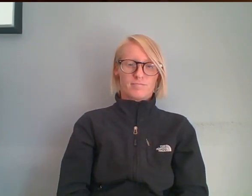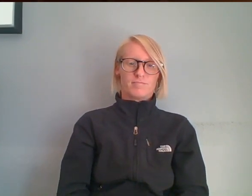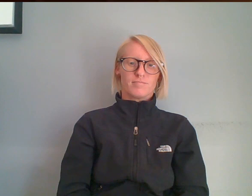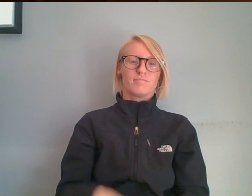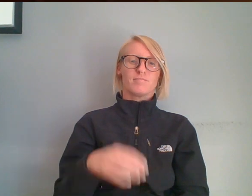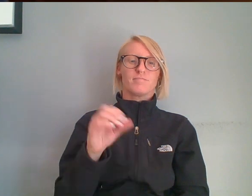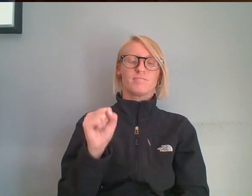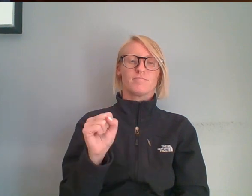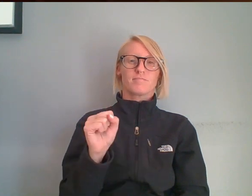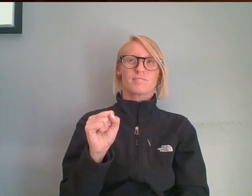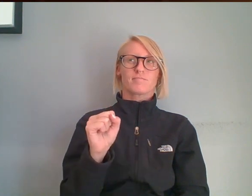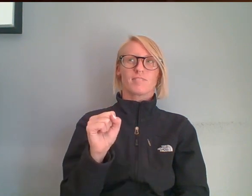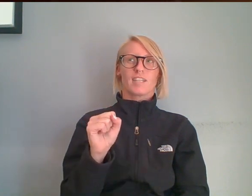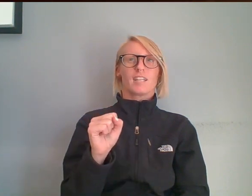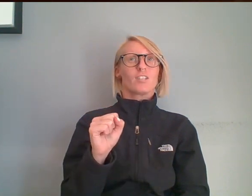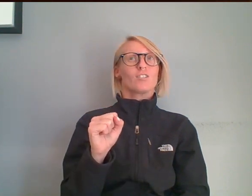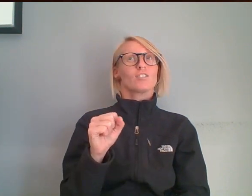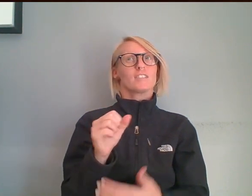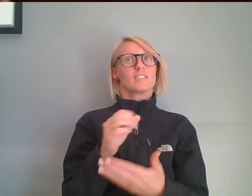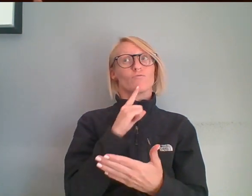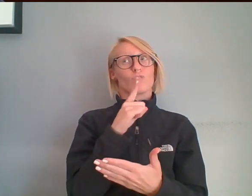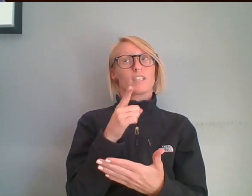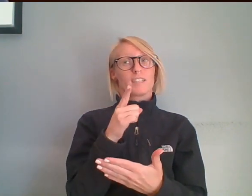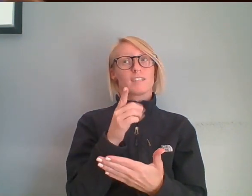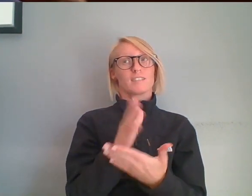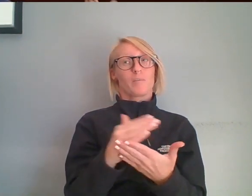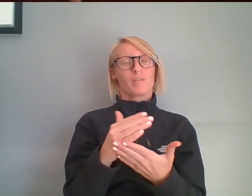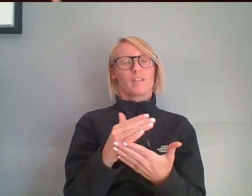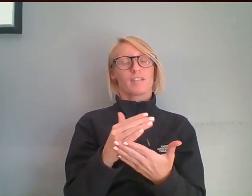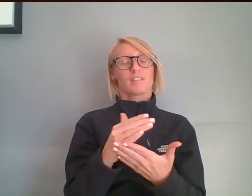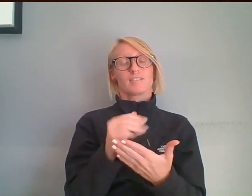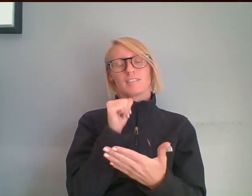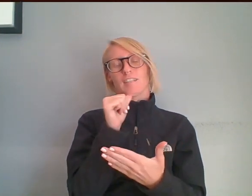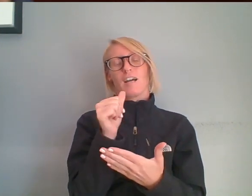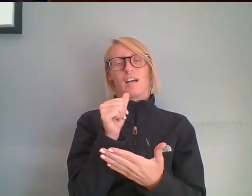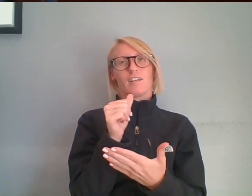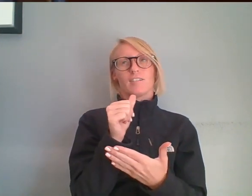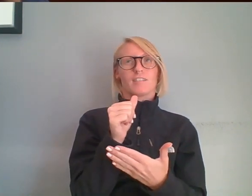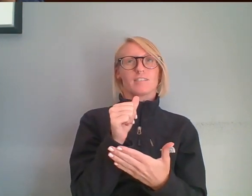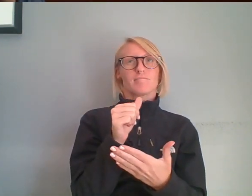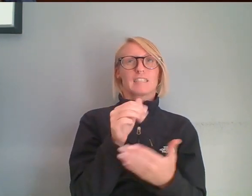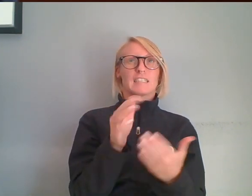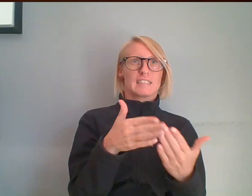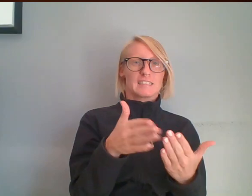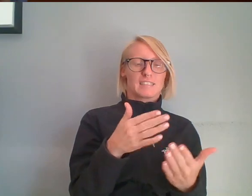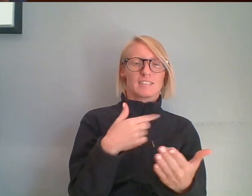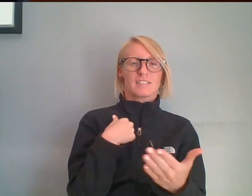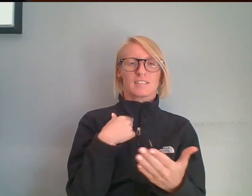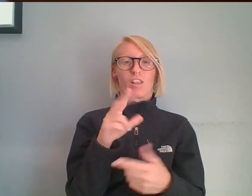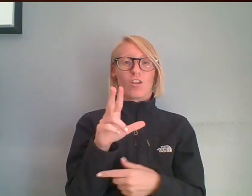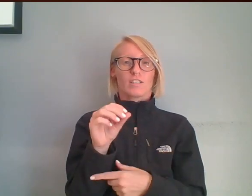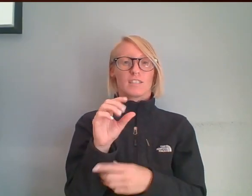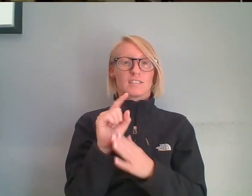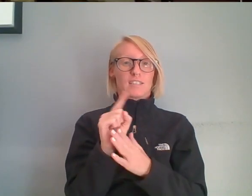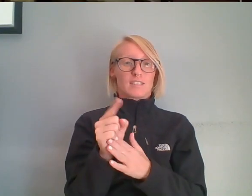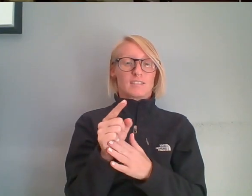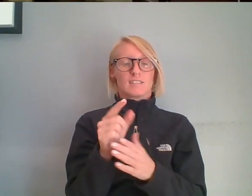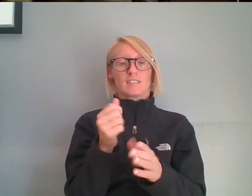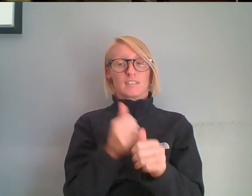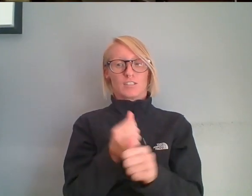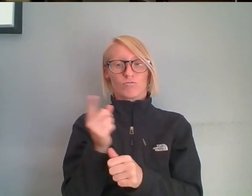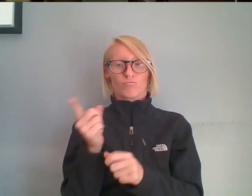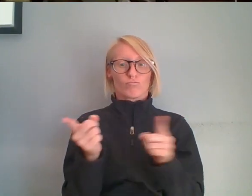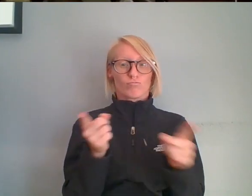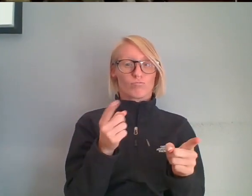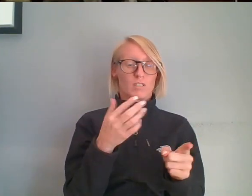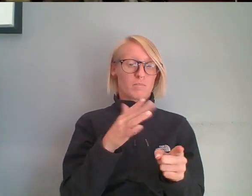FEEDTHECAT, right? Just because you don't want to spell, right? So you can use big words. All right, 30 seconds each. Spell to your partner something fun that